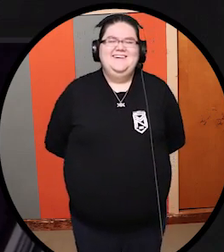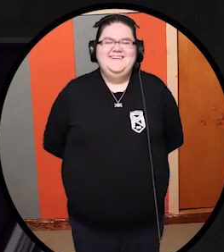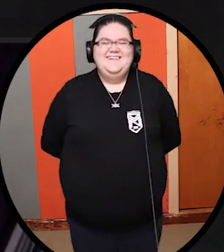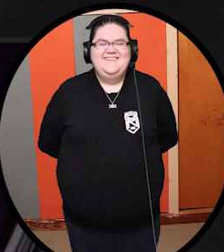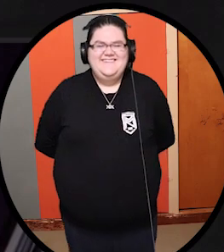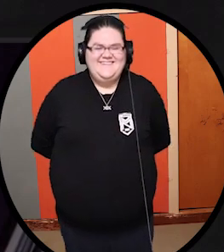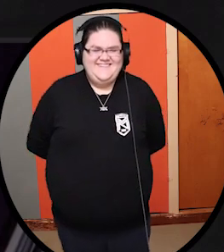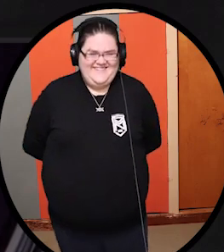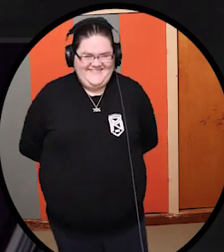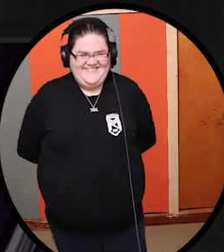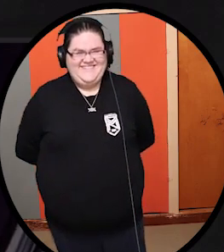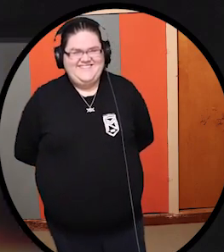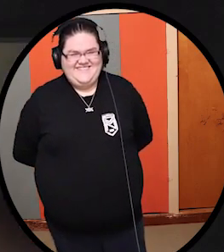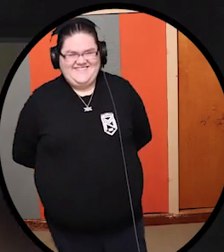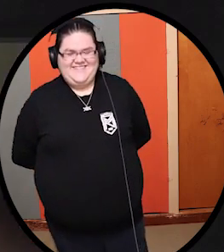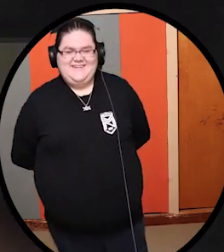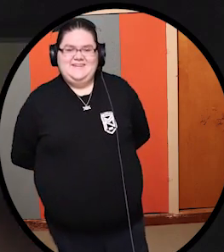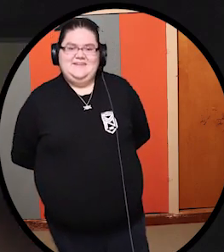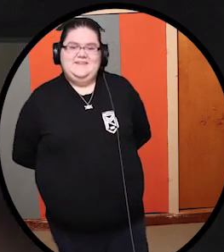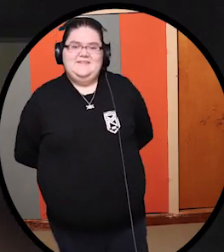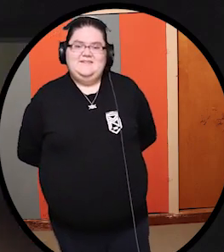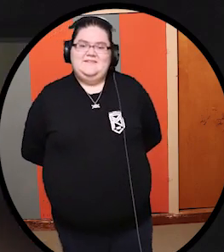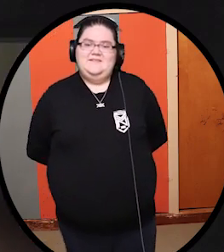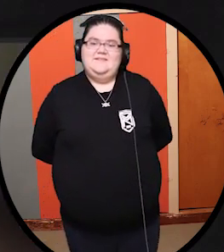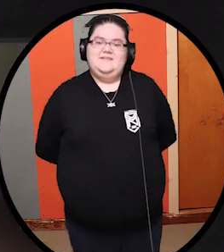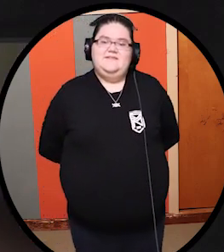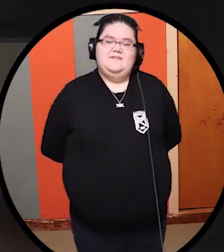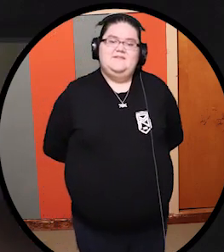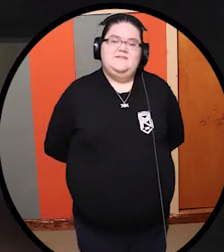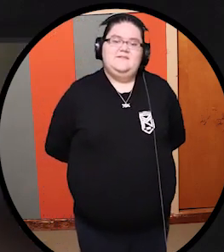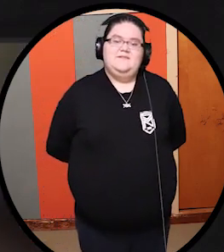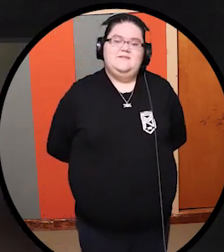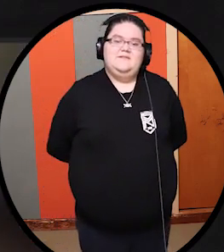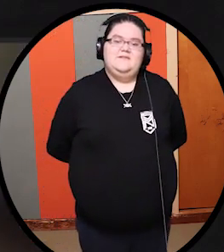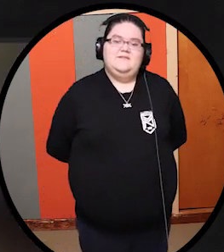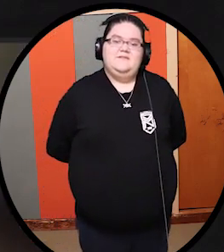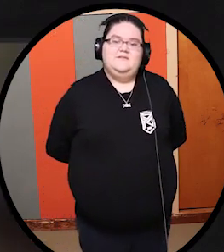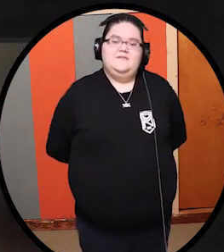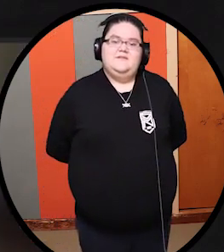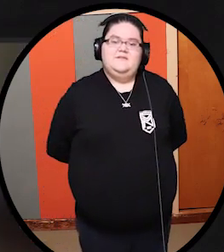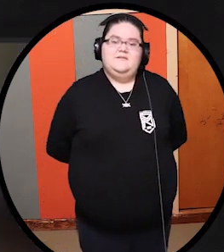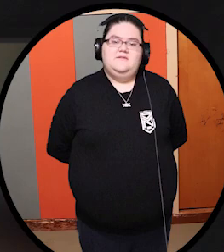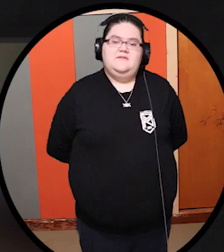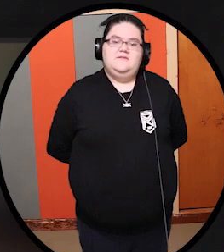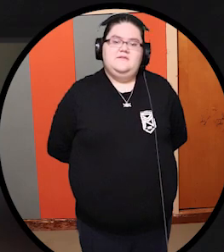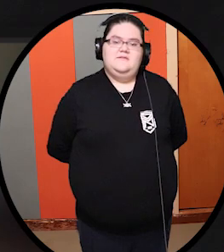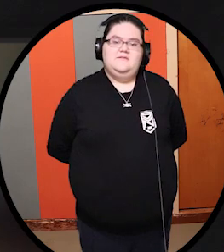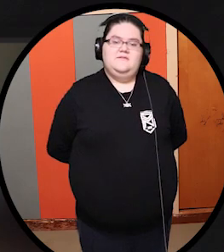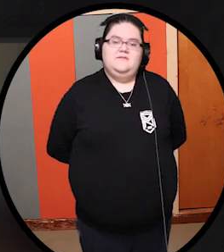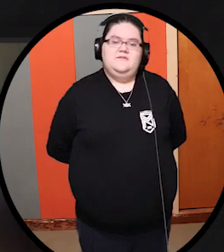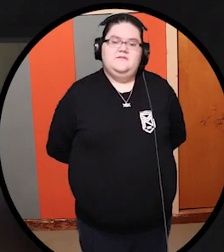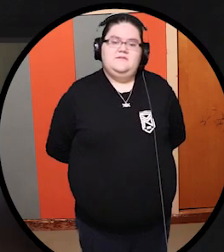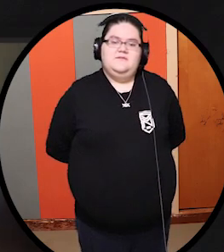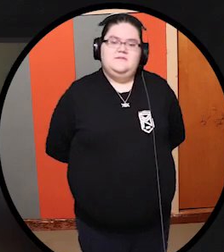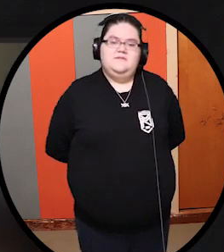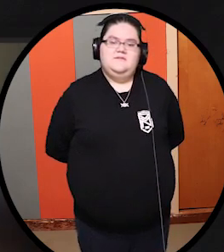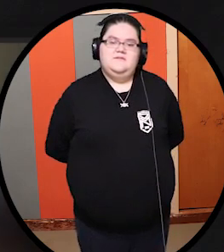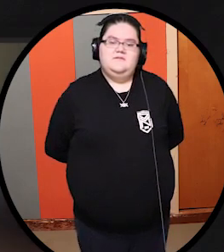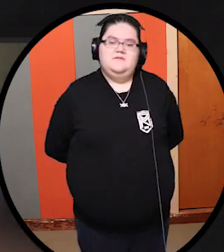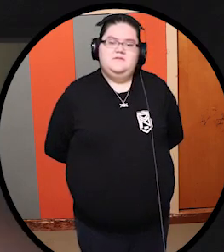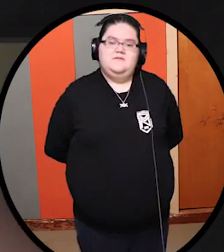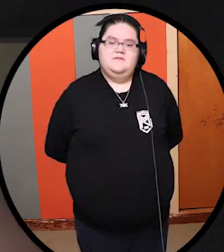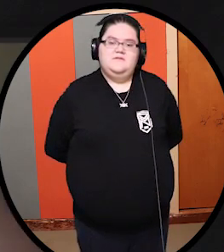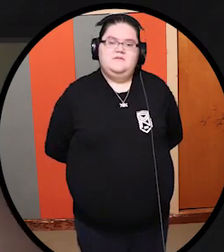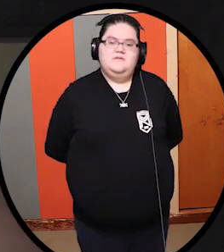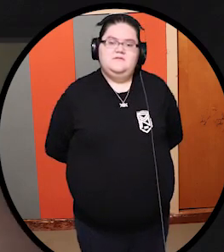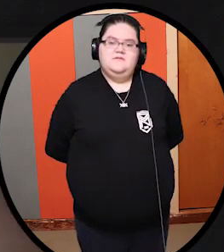those times. The young woman in the clip is holding what appears to be an ordinary tube of pink lip gloss. Looks like a slug. However, what we actually